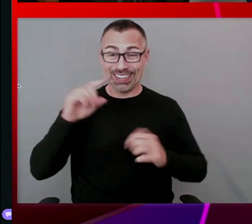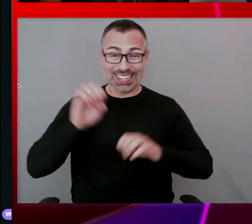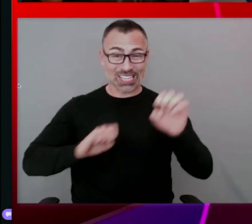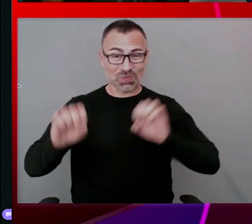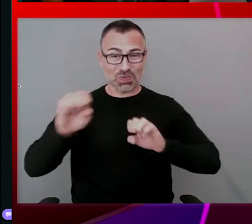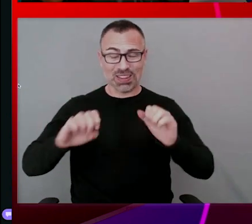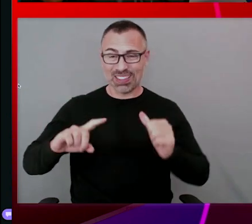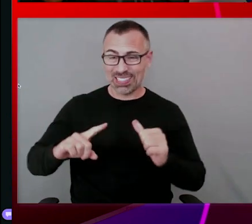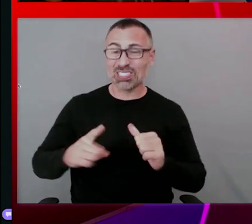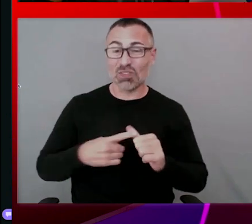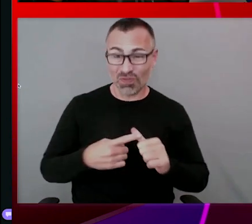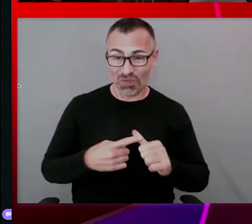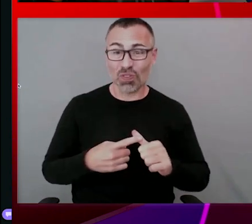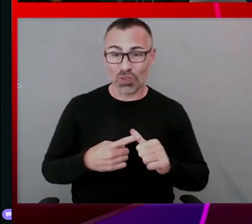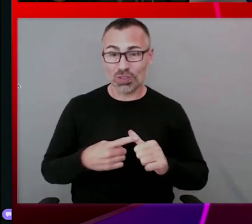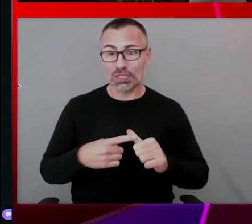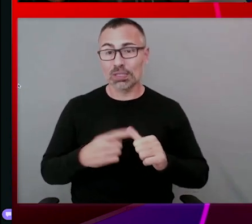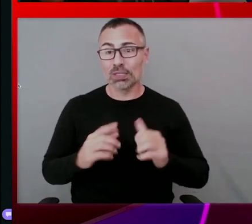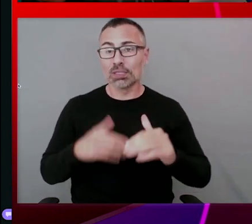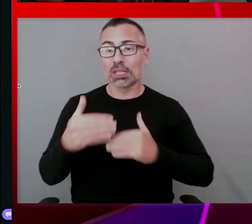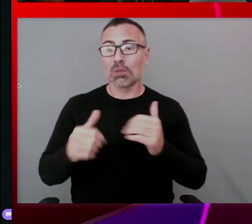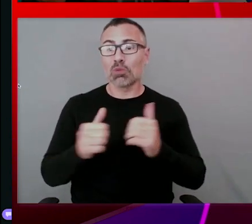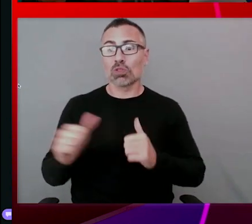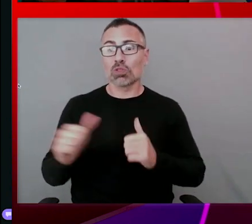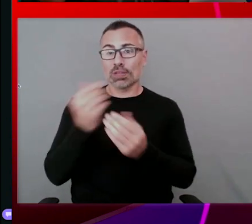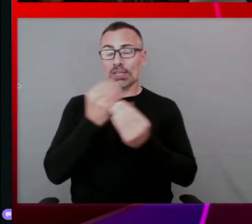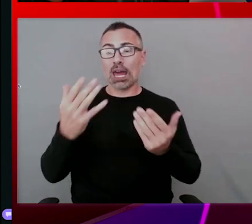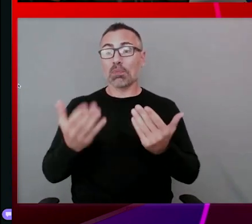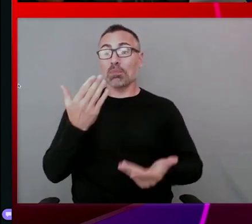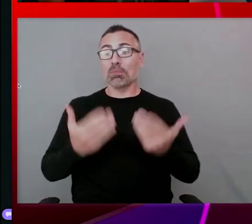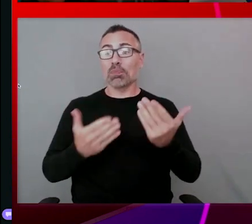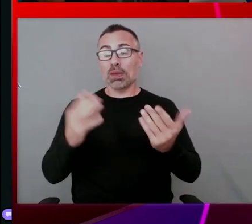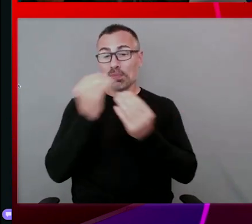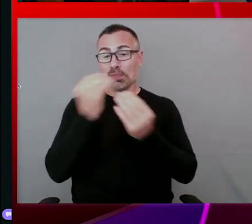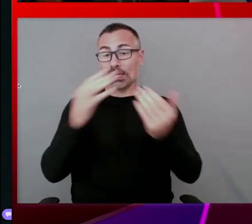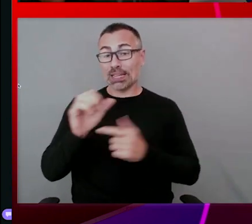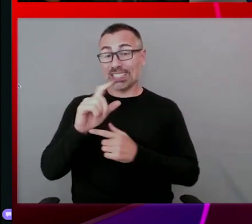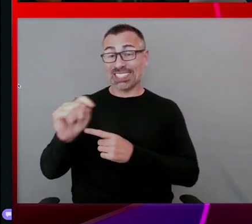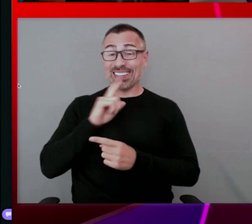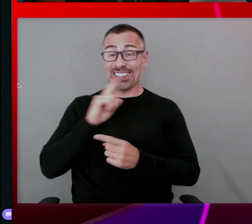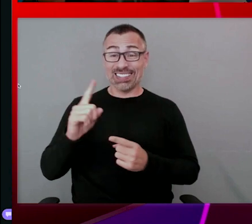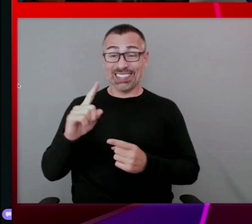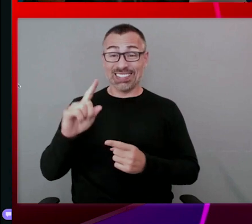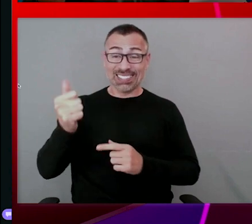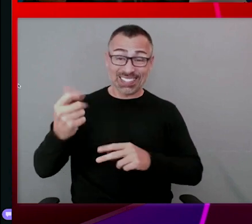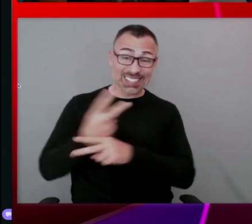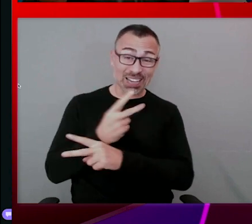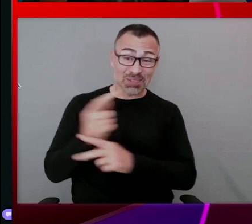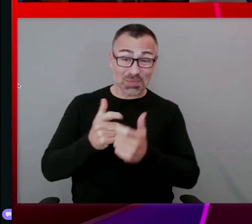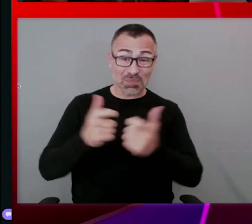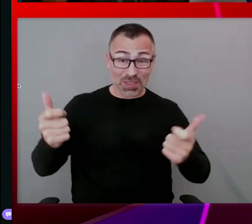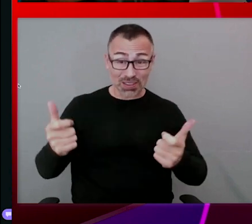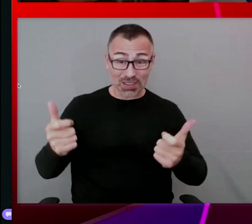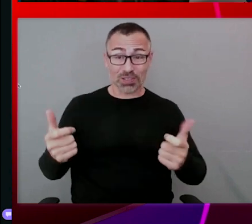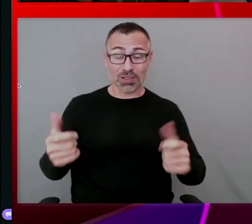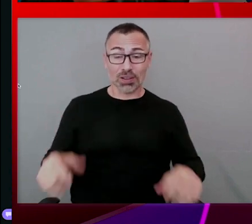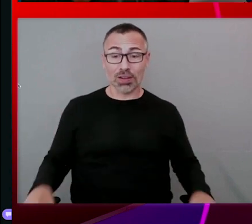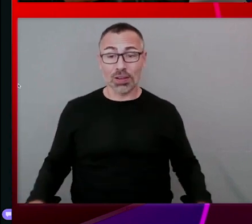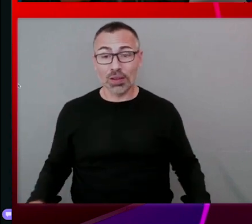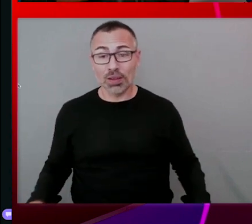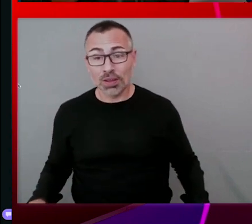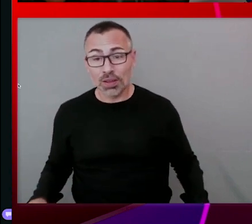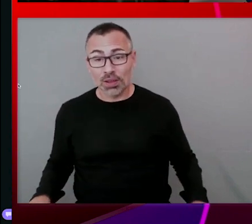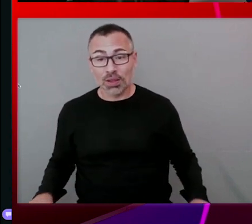your data. But maybe your data set is like 10 times bigger, right? It's billions of rows. Now, how do I take the